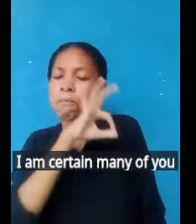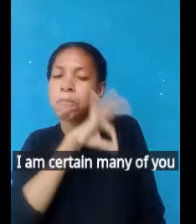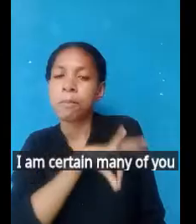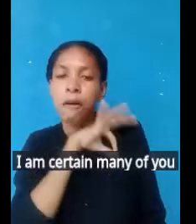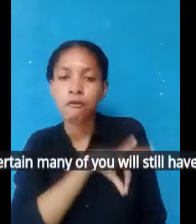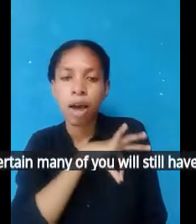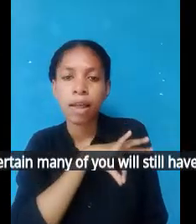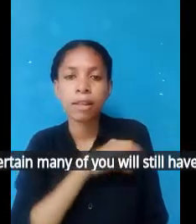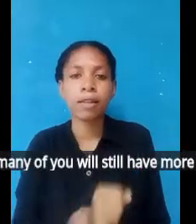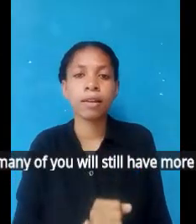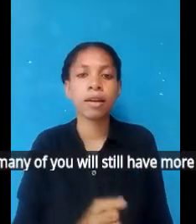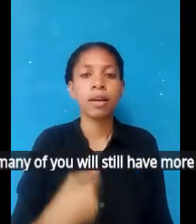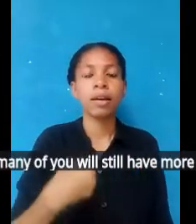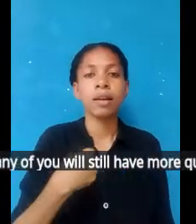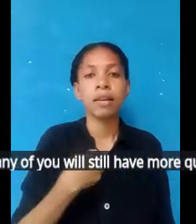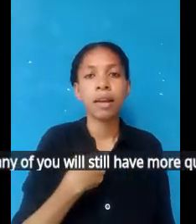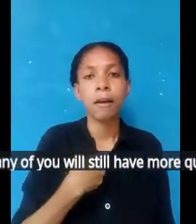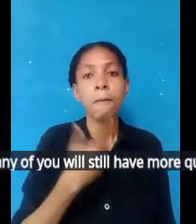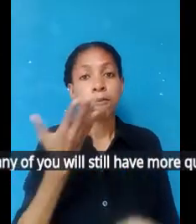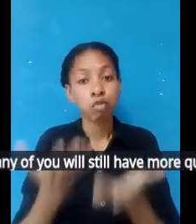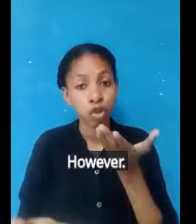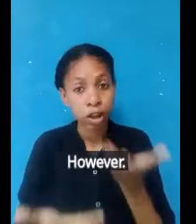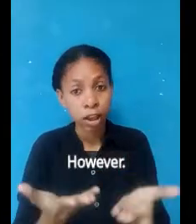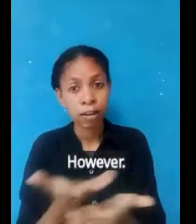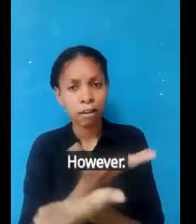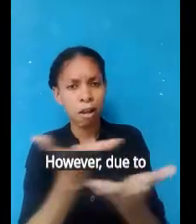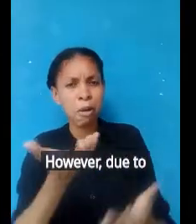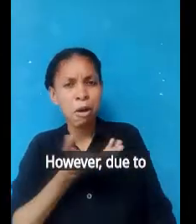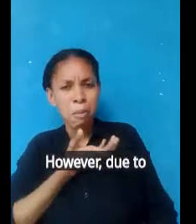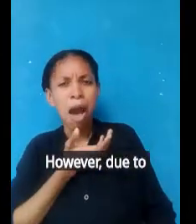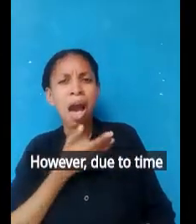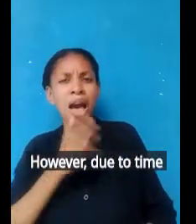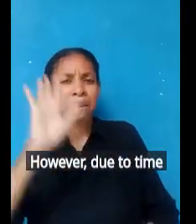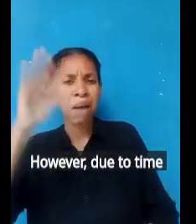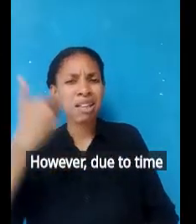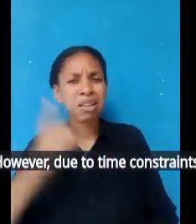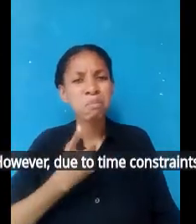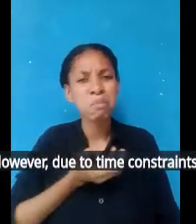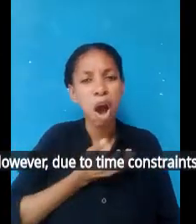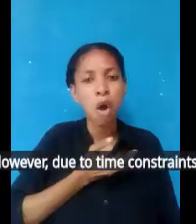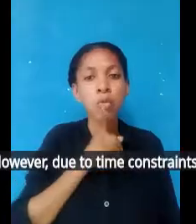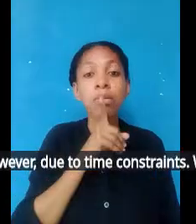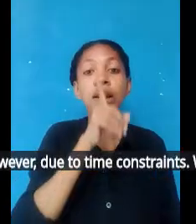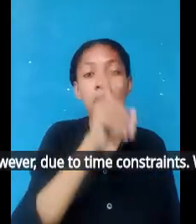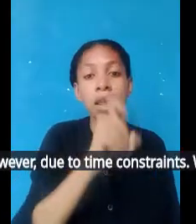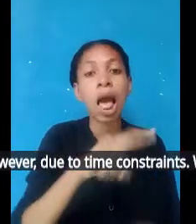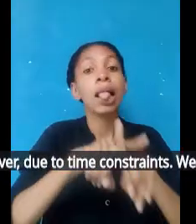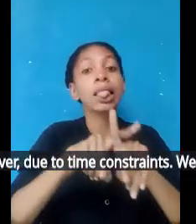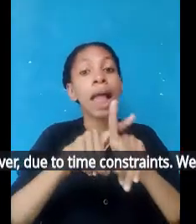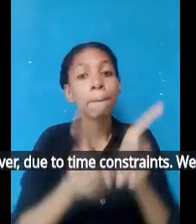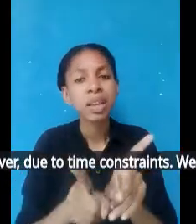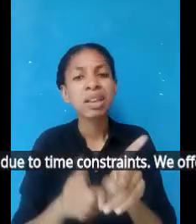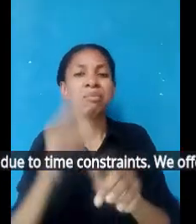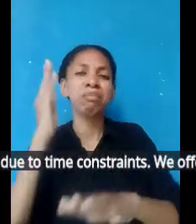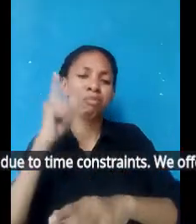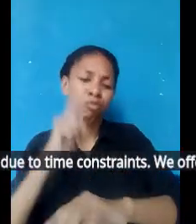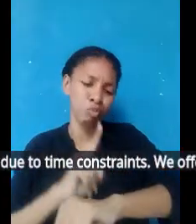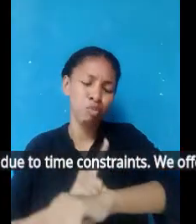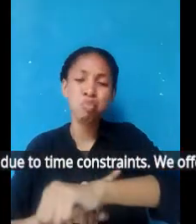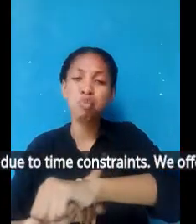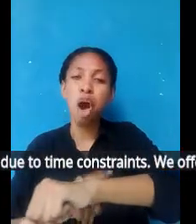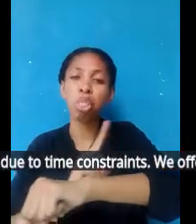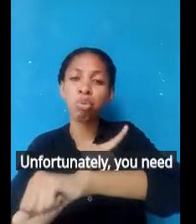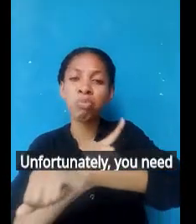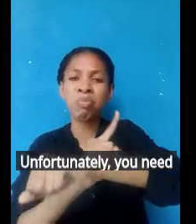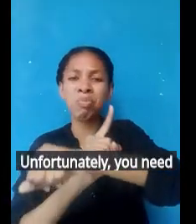more questions to ask. However, due to time constraints, we unfortunately need